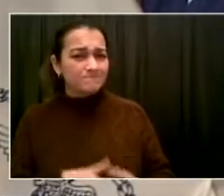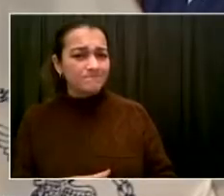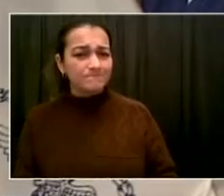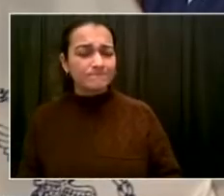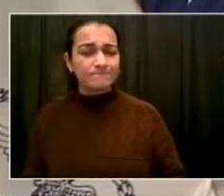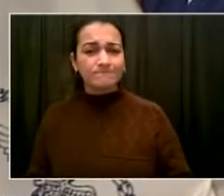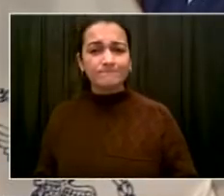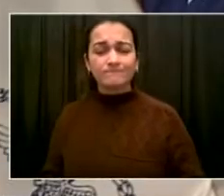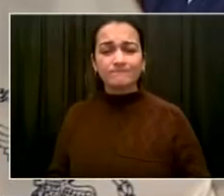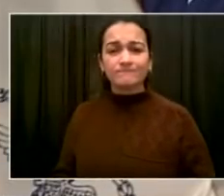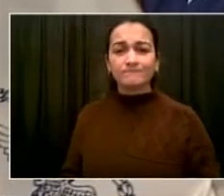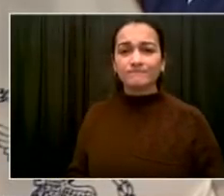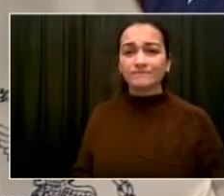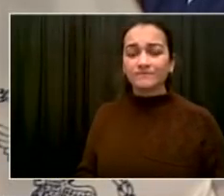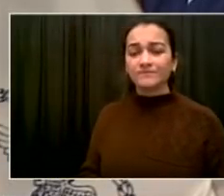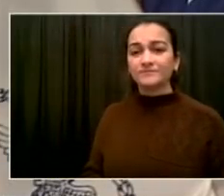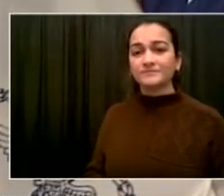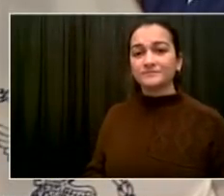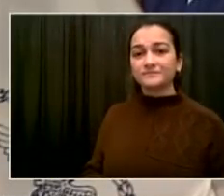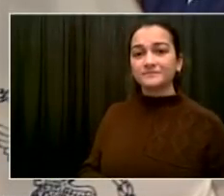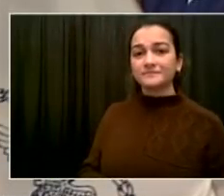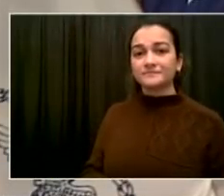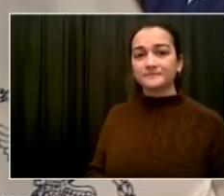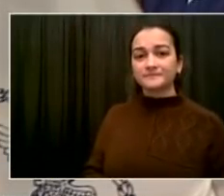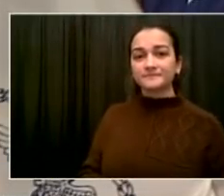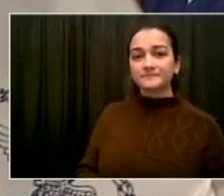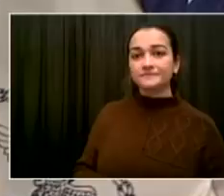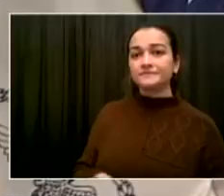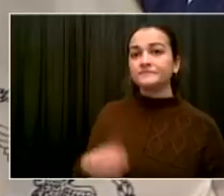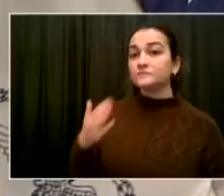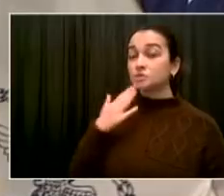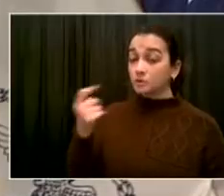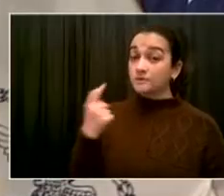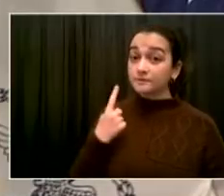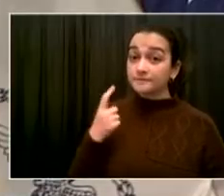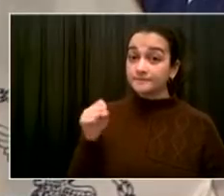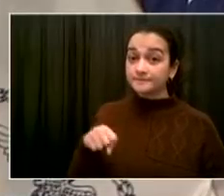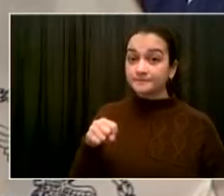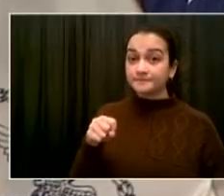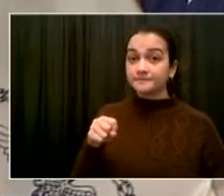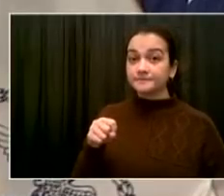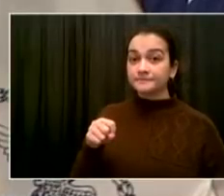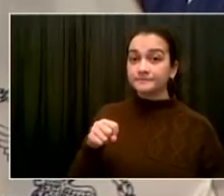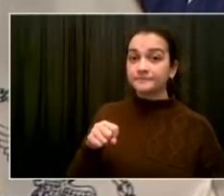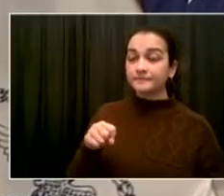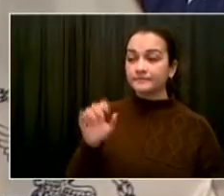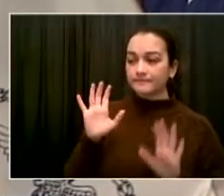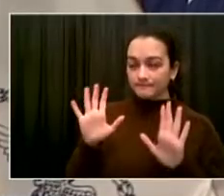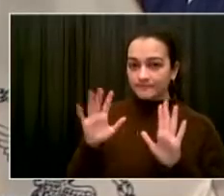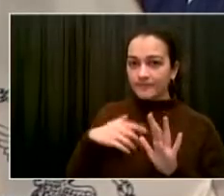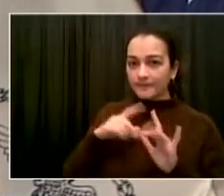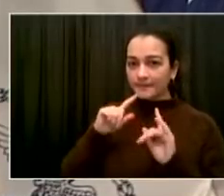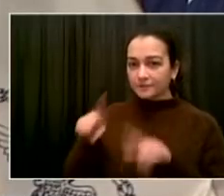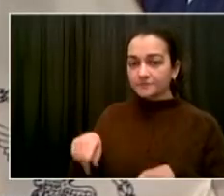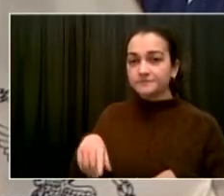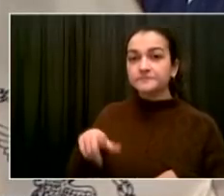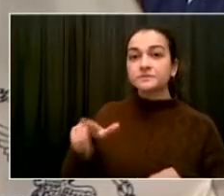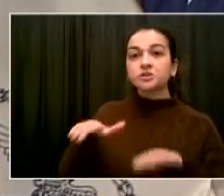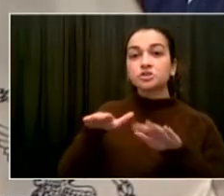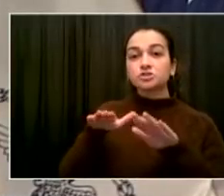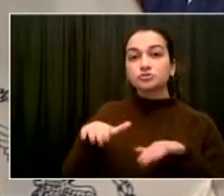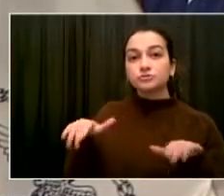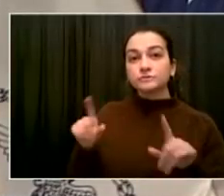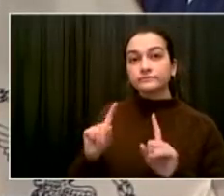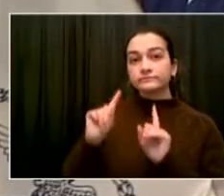let me start and then the doctors can weigh in. On the first, on childcare, no, I would not tell parents to change what they're doing. Just like